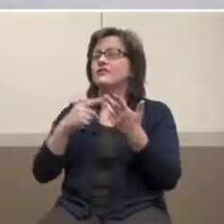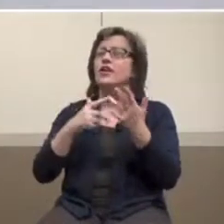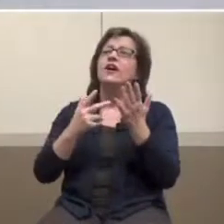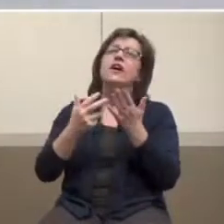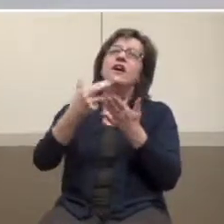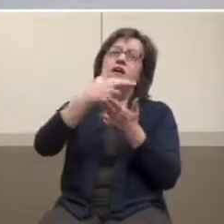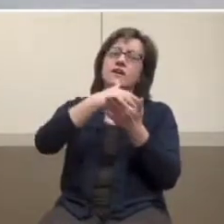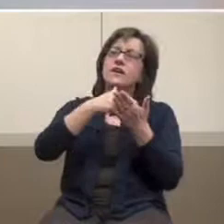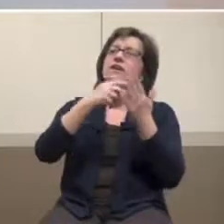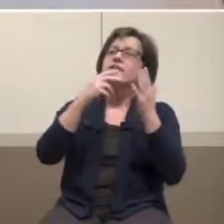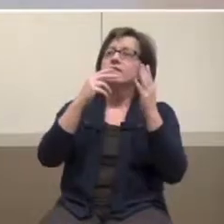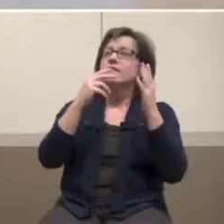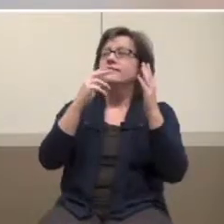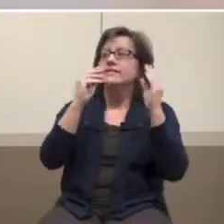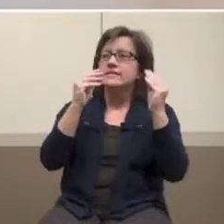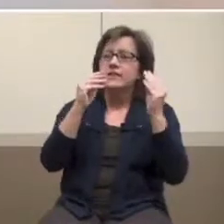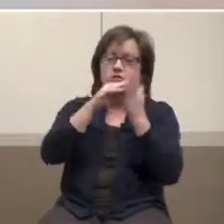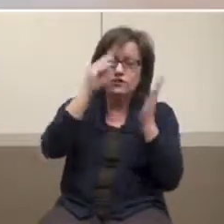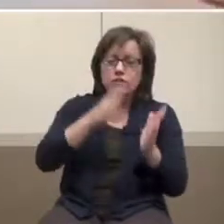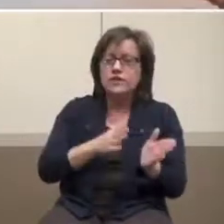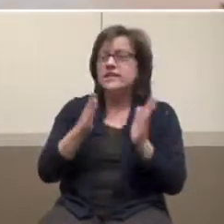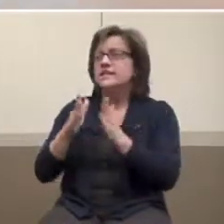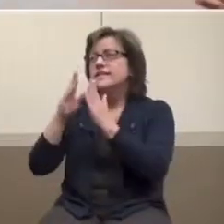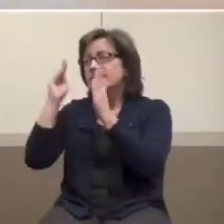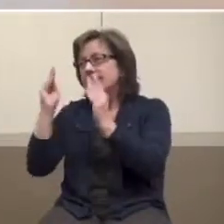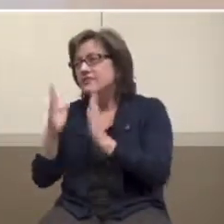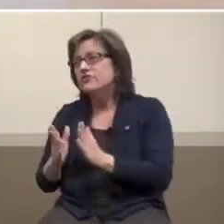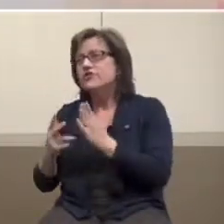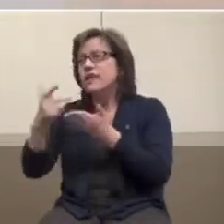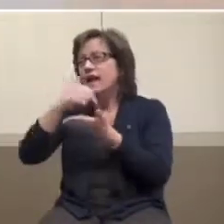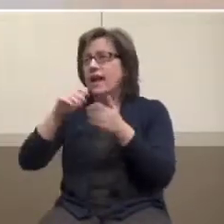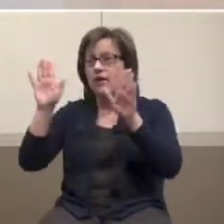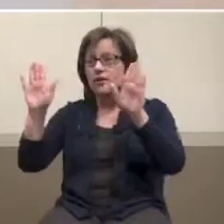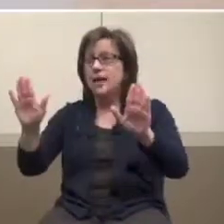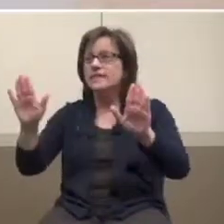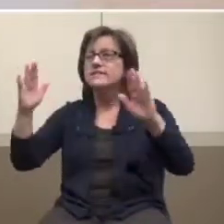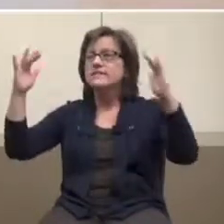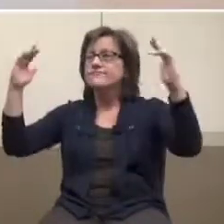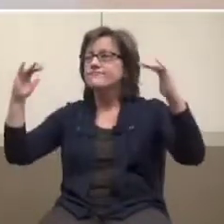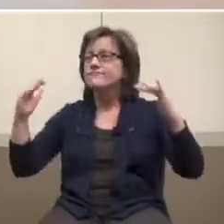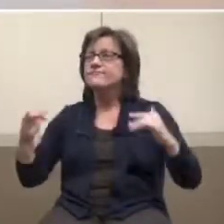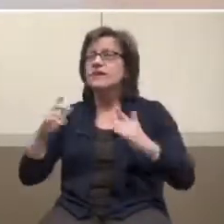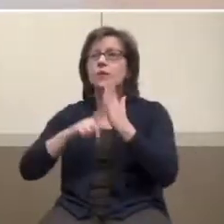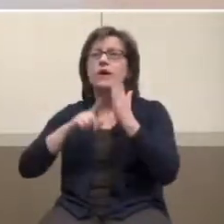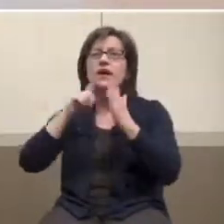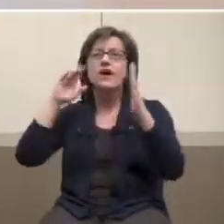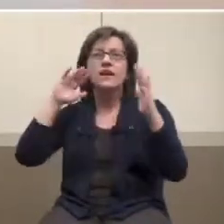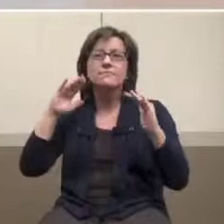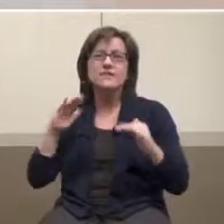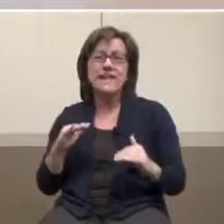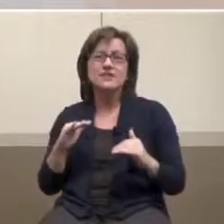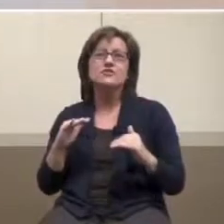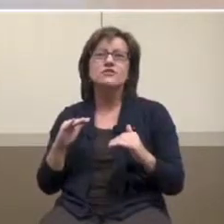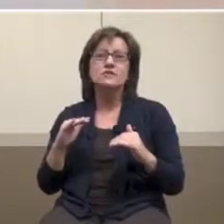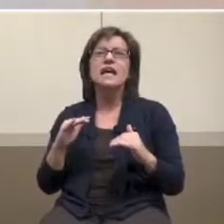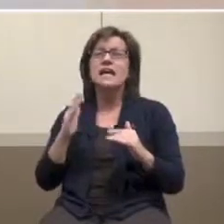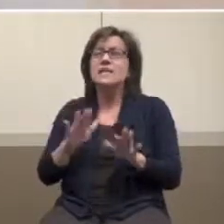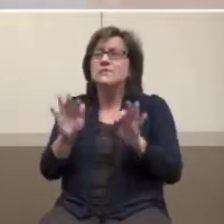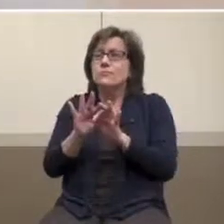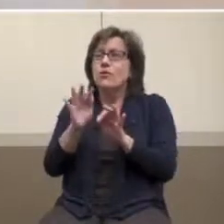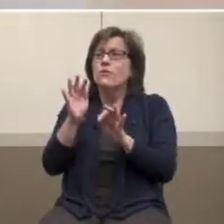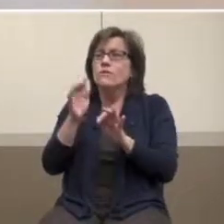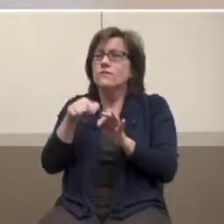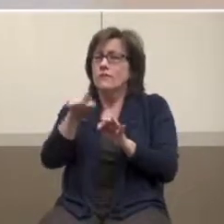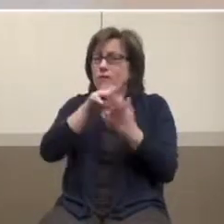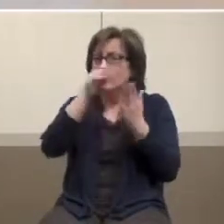teacher, and then we listed that underneath there what our expectations of the teachers, because I think it's important for them to know that we are responsible for